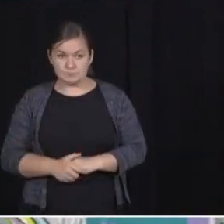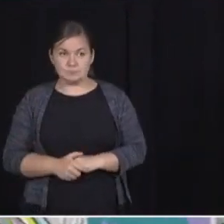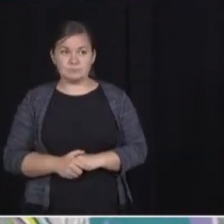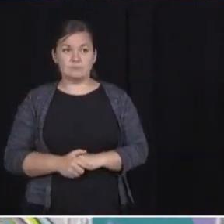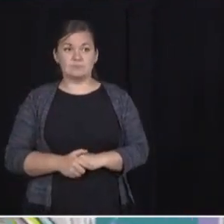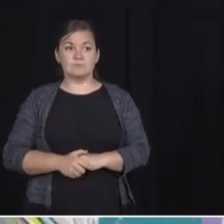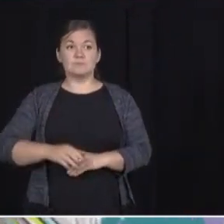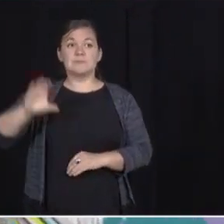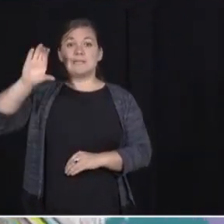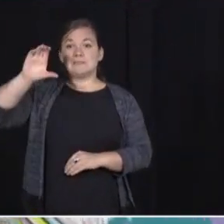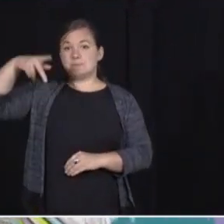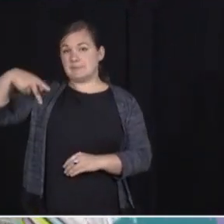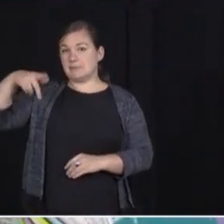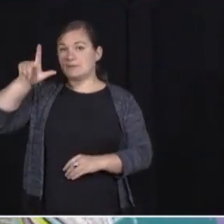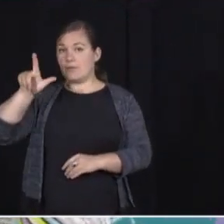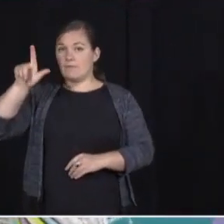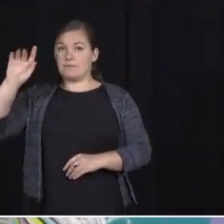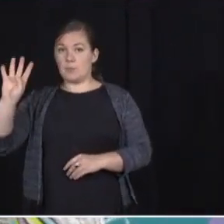CP24. Hi, Christina. Go ahead.